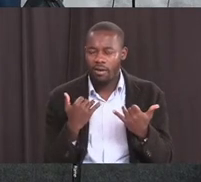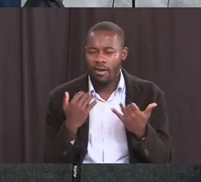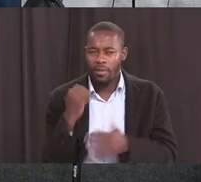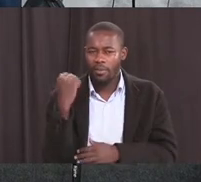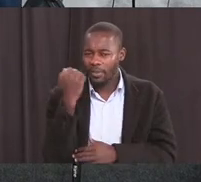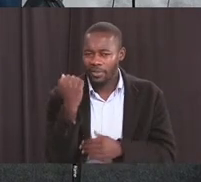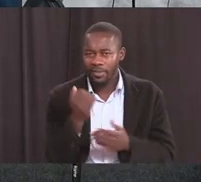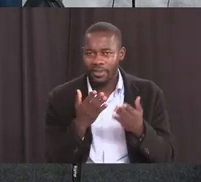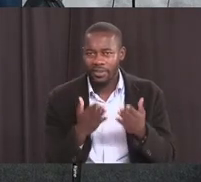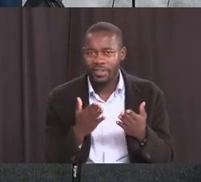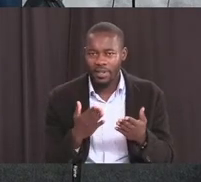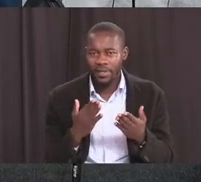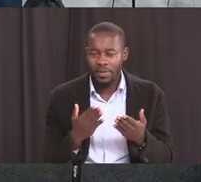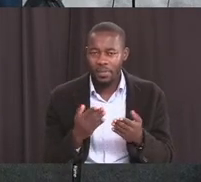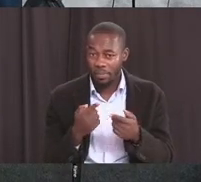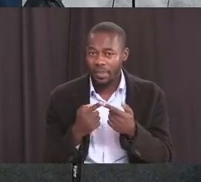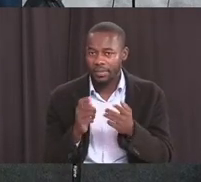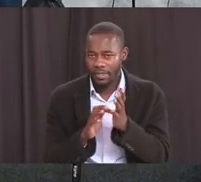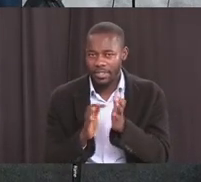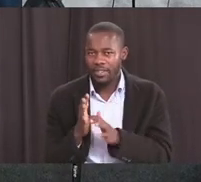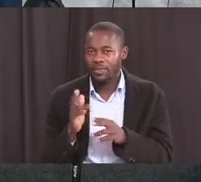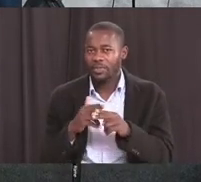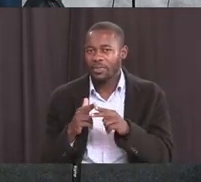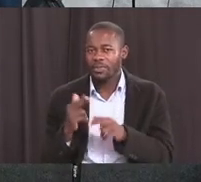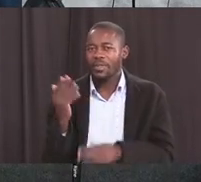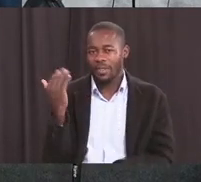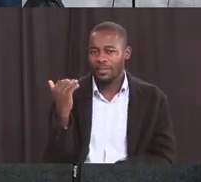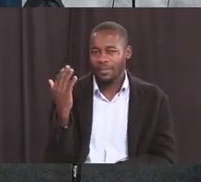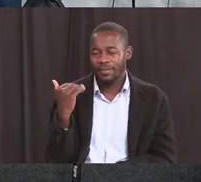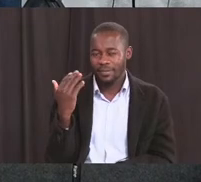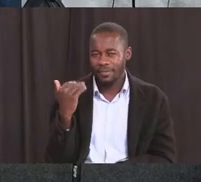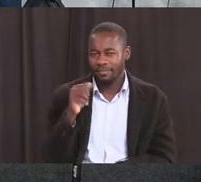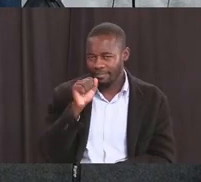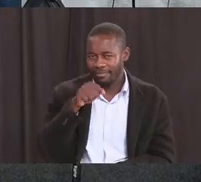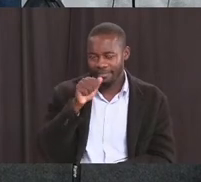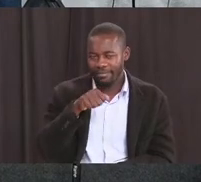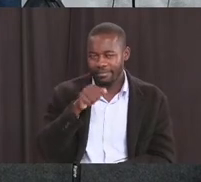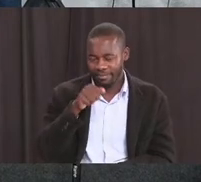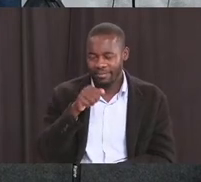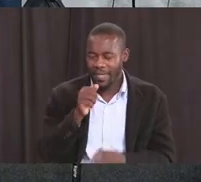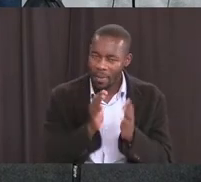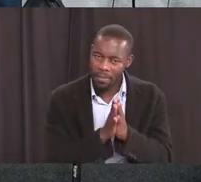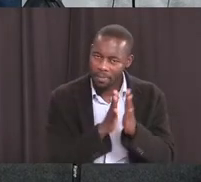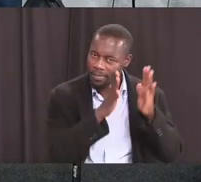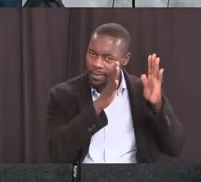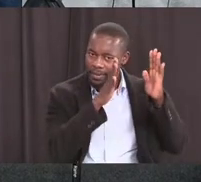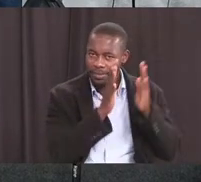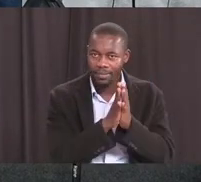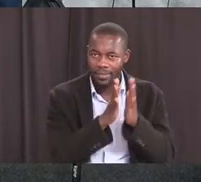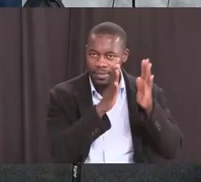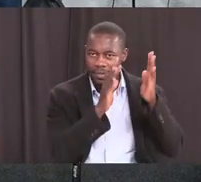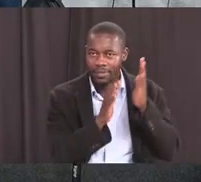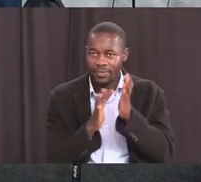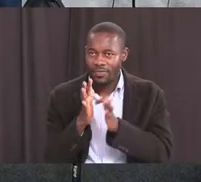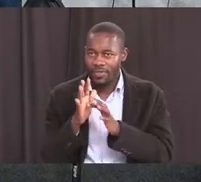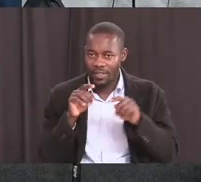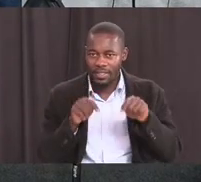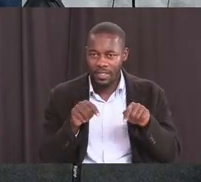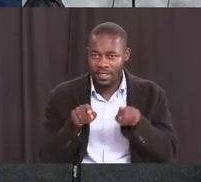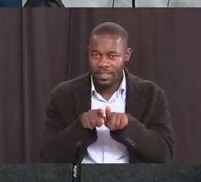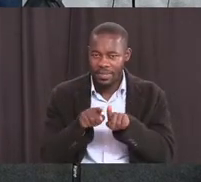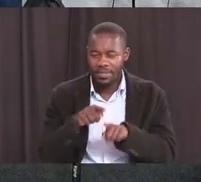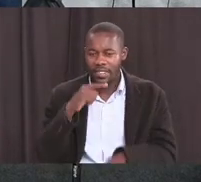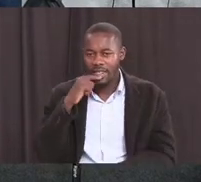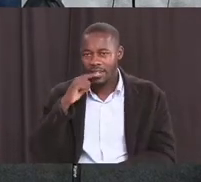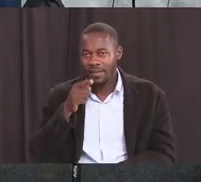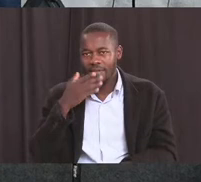right, He's already come. And so we can just praise Him today with an abandon and say, thank you, Lord,